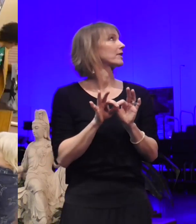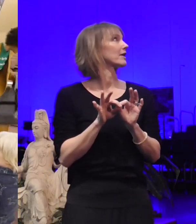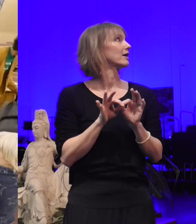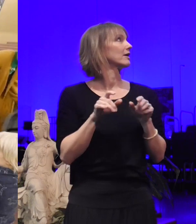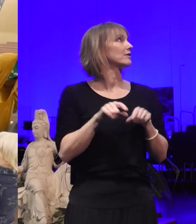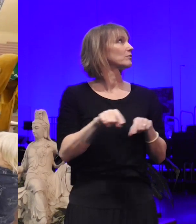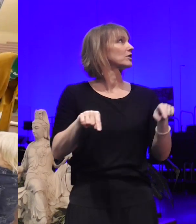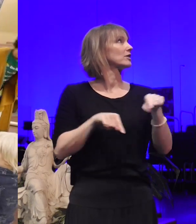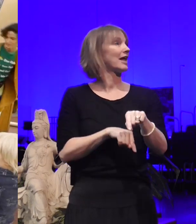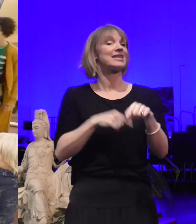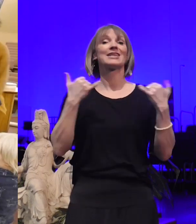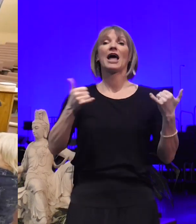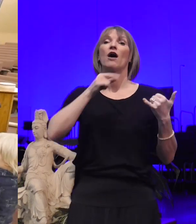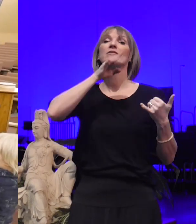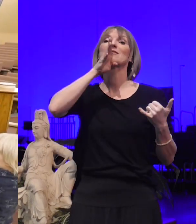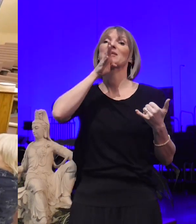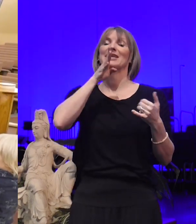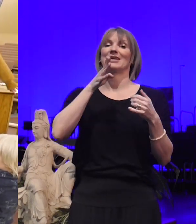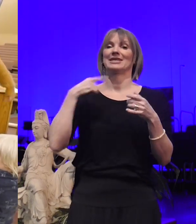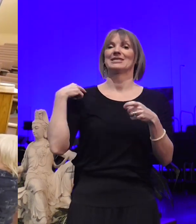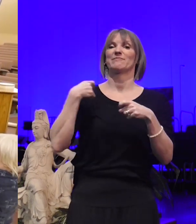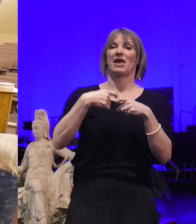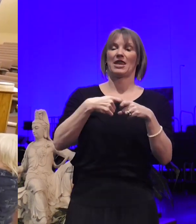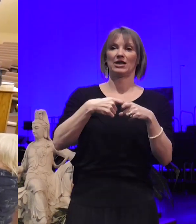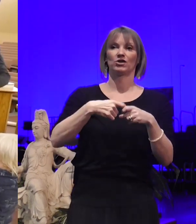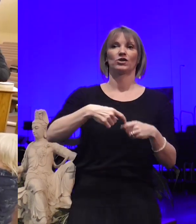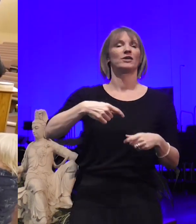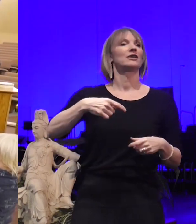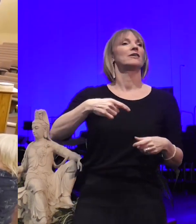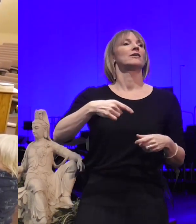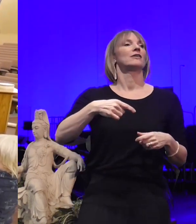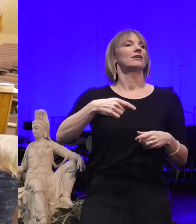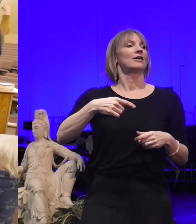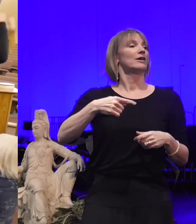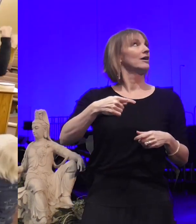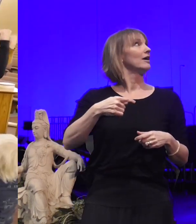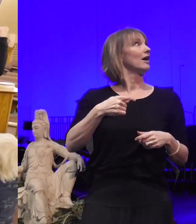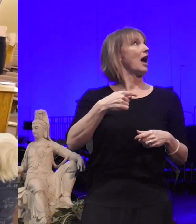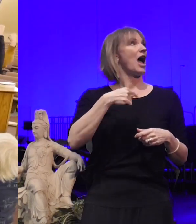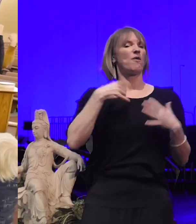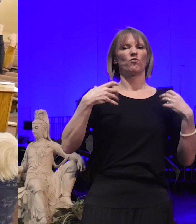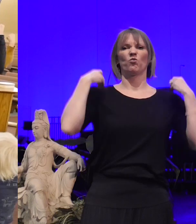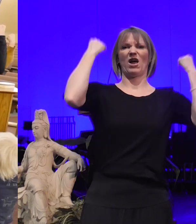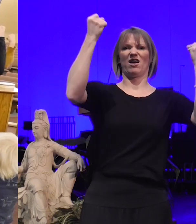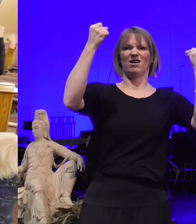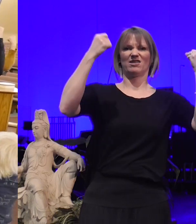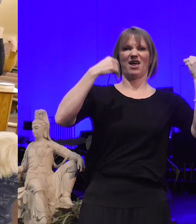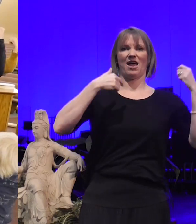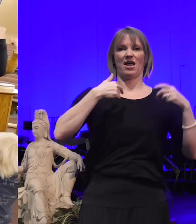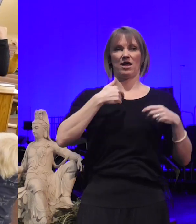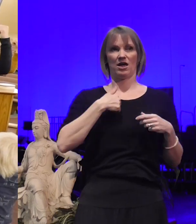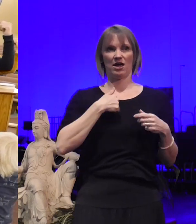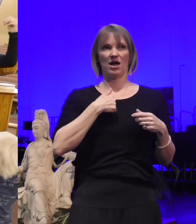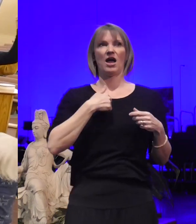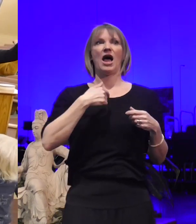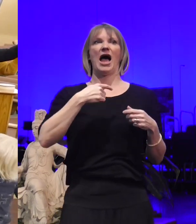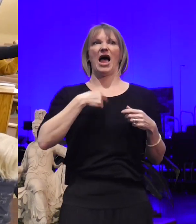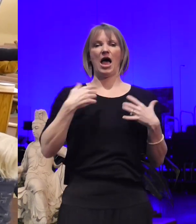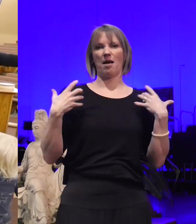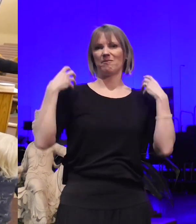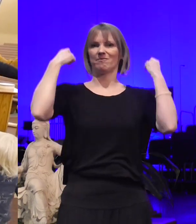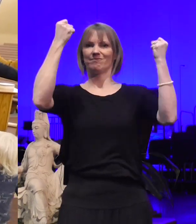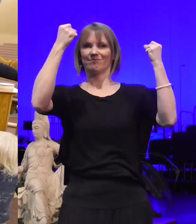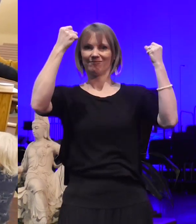in Espanol. Yo soy fuerte. Yo soy fuerte. Yo soy